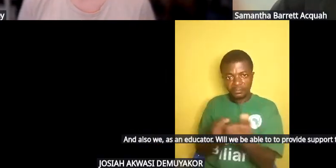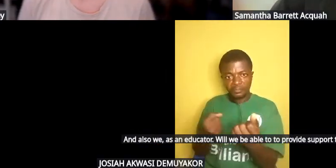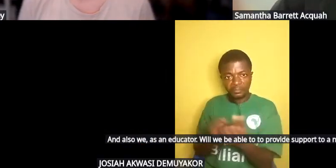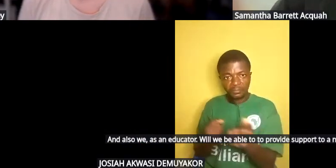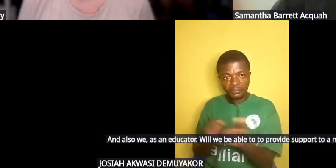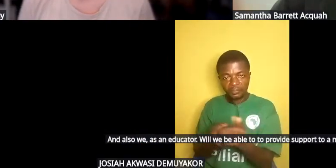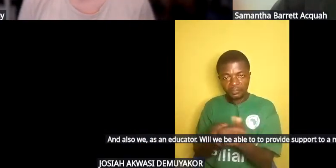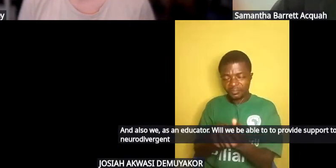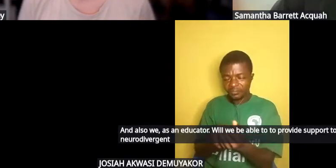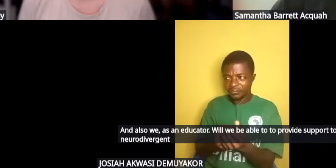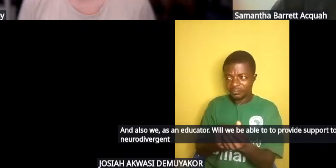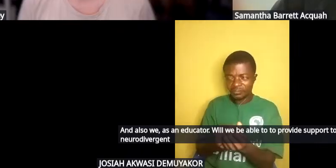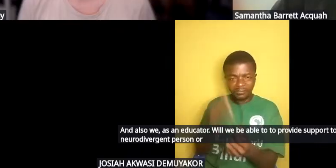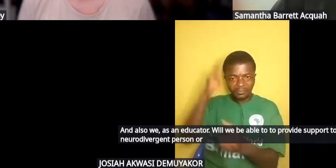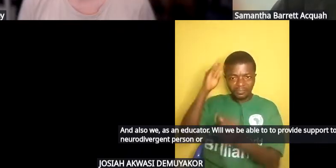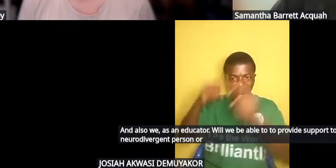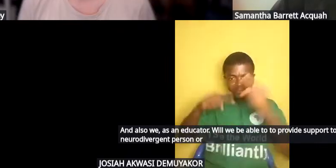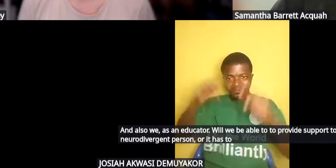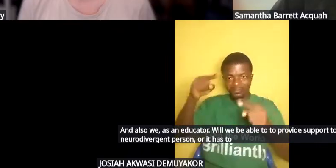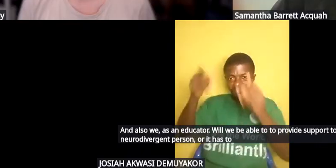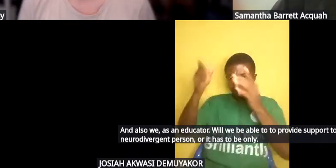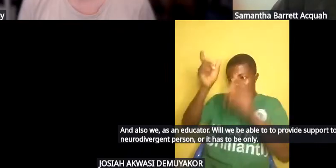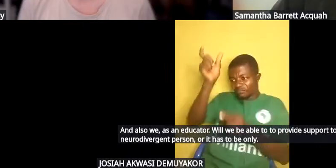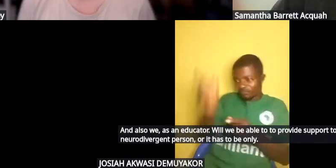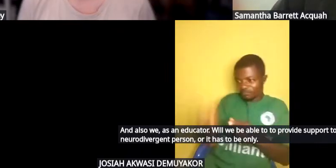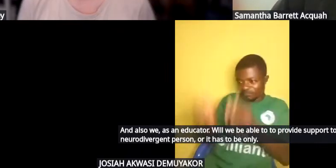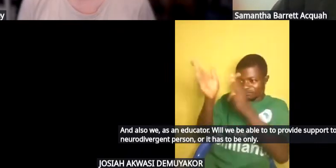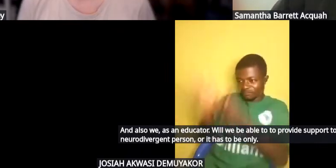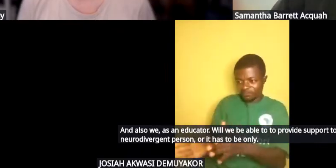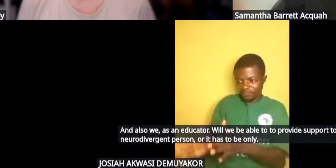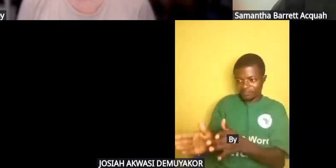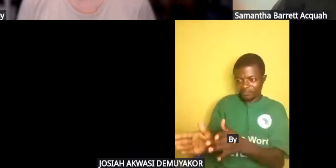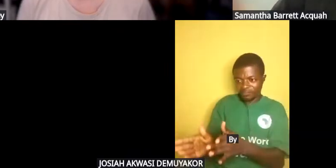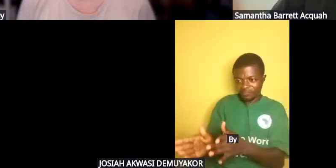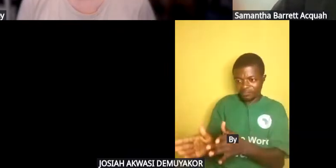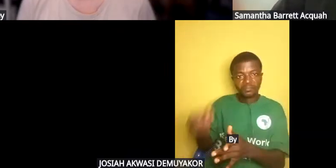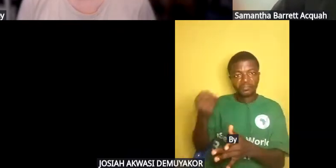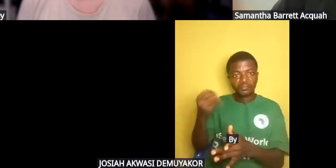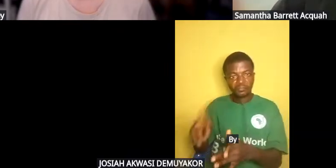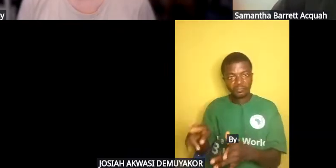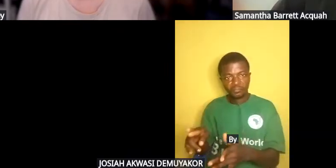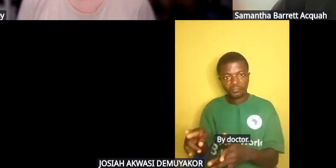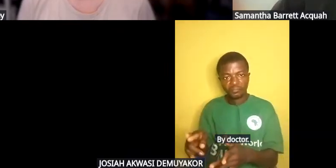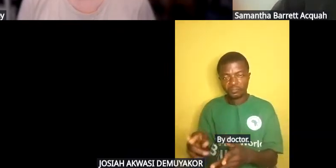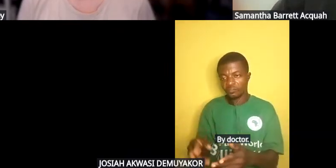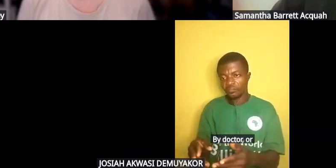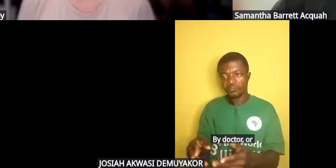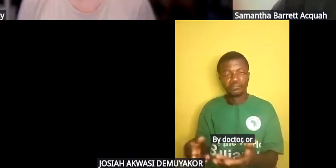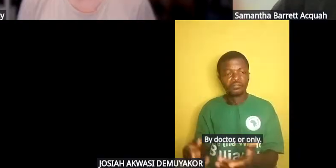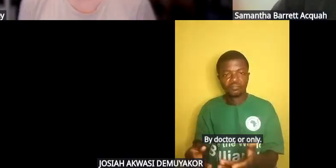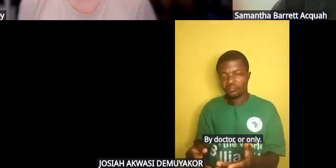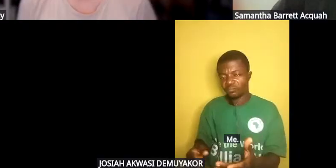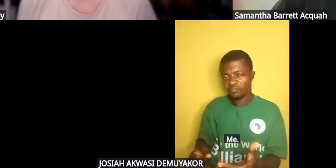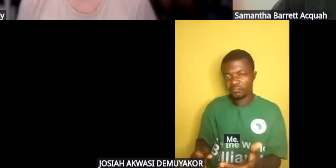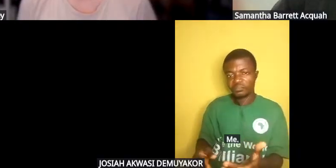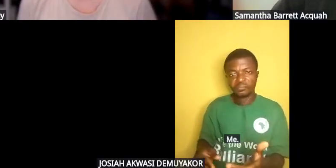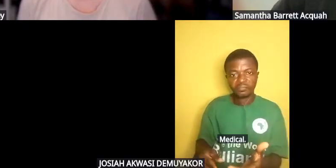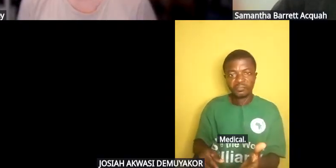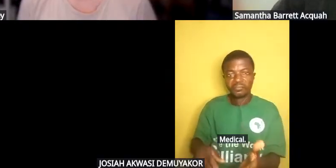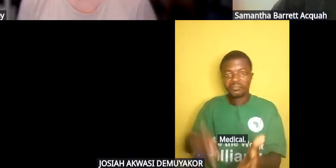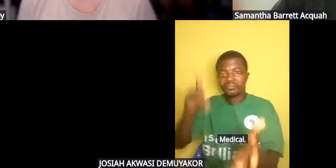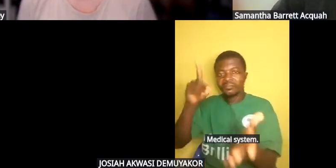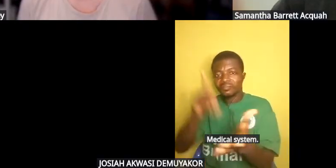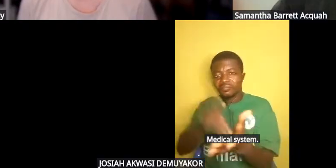neurodivergent person, or it has to be only by doctor or only medical